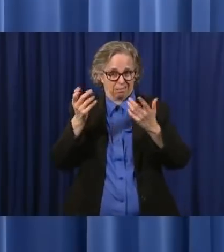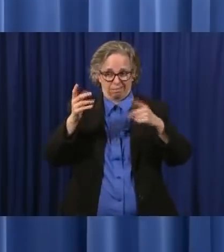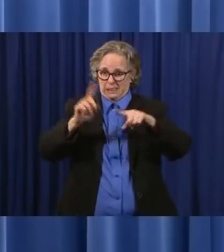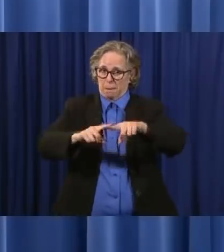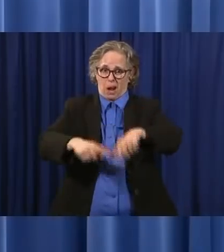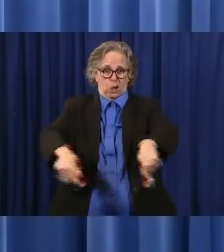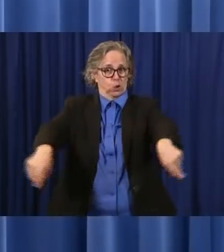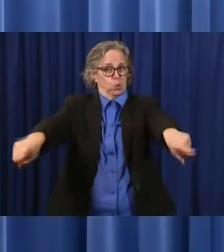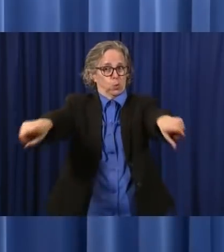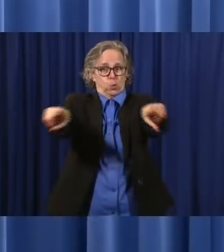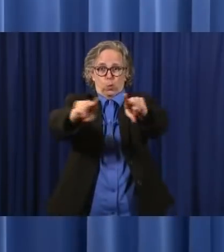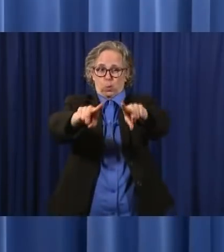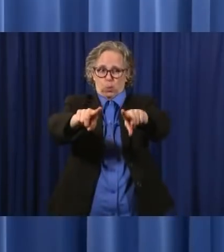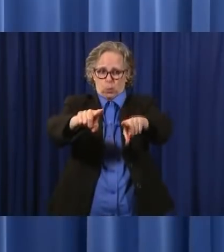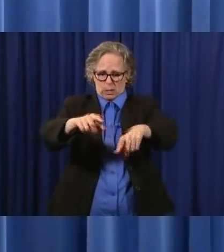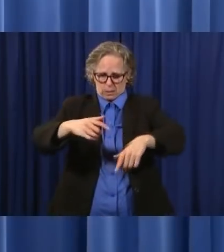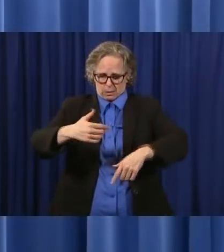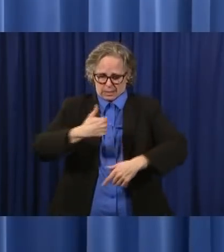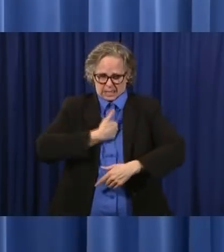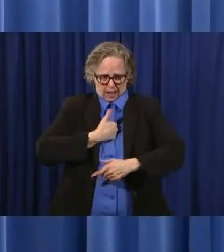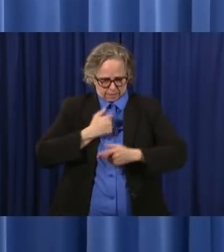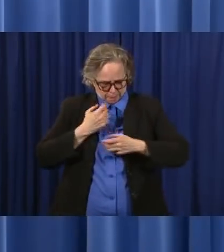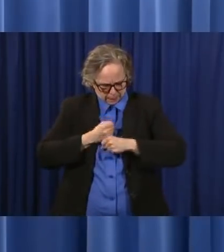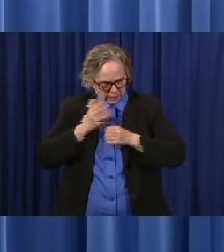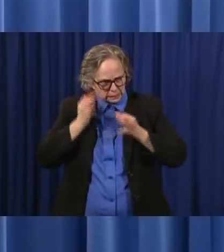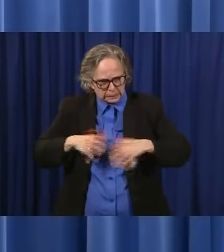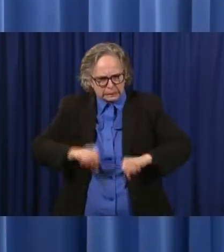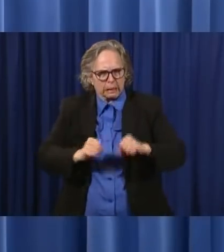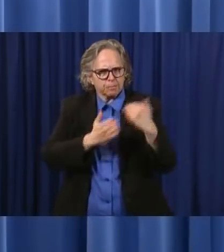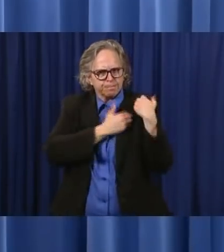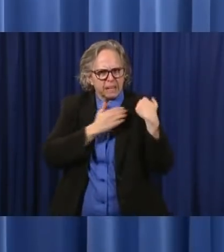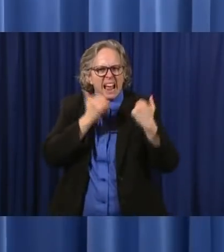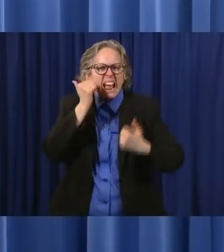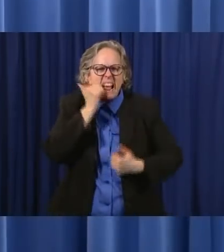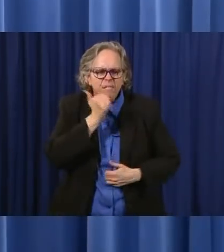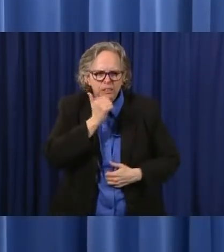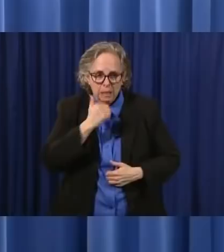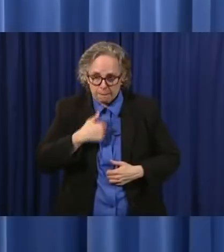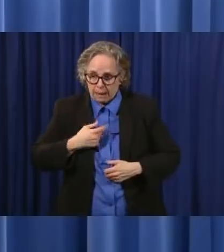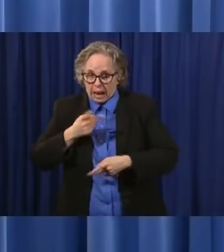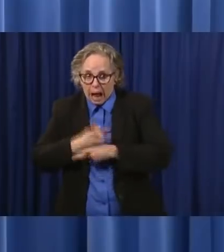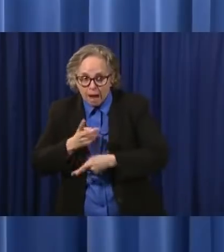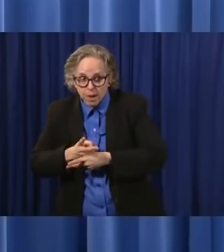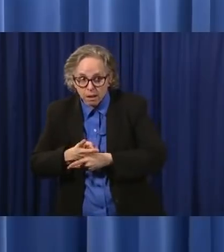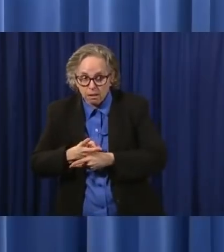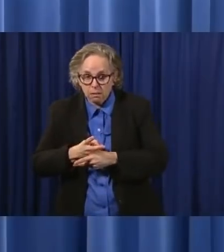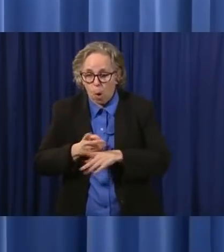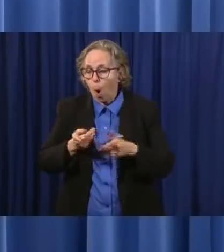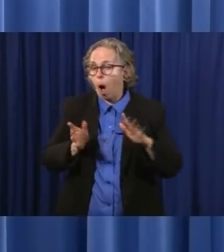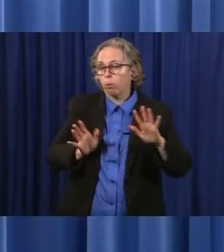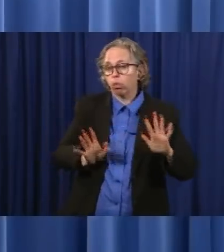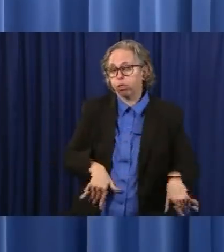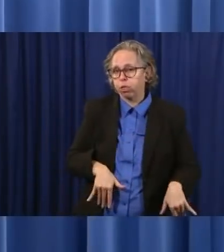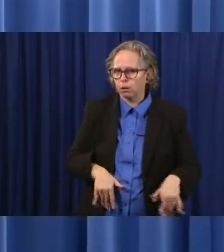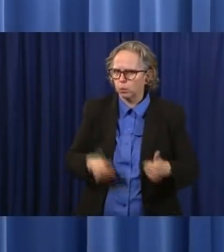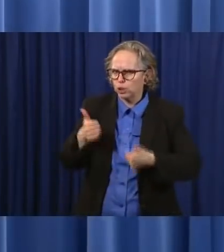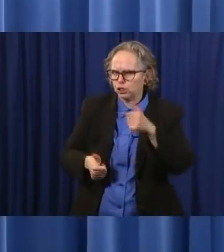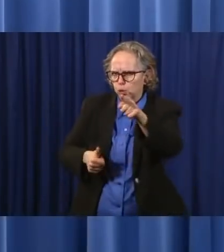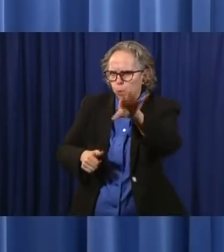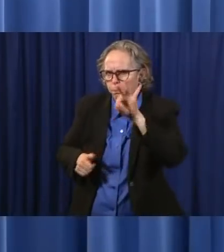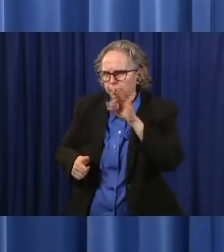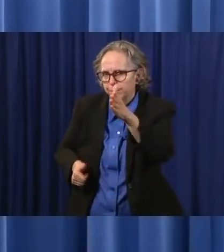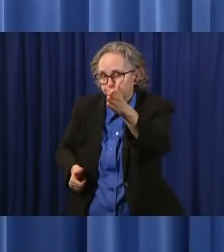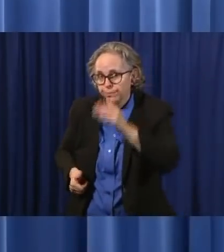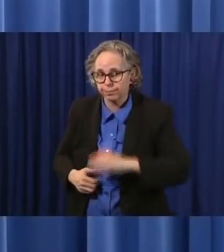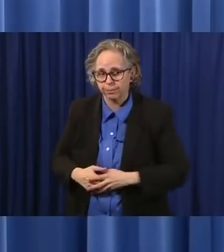does or does not do every single day, and how careful we are as we open things back up. But if we do that